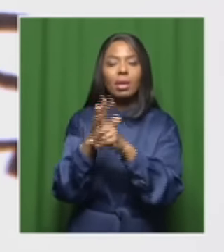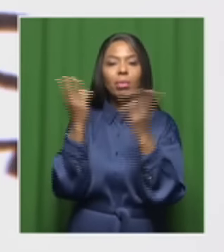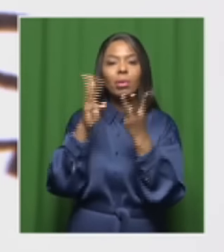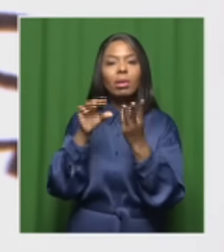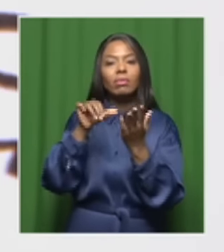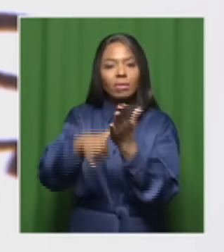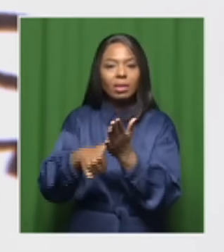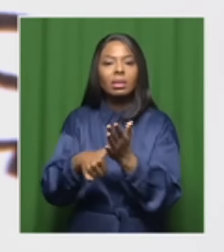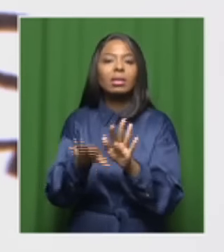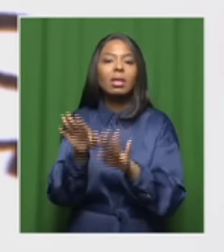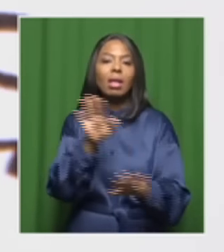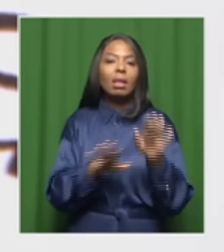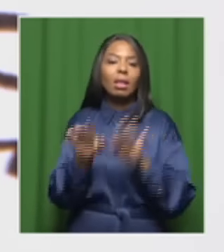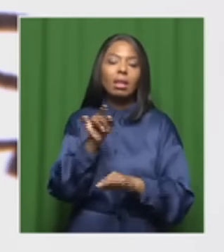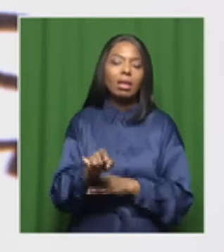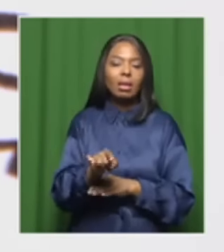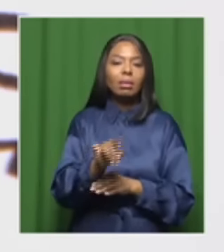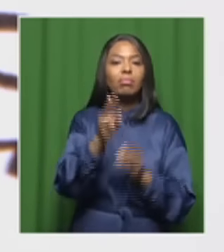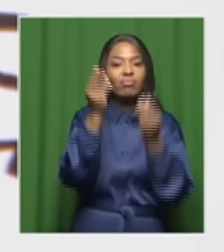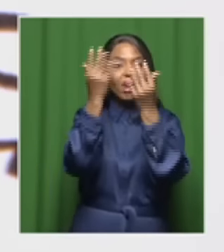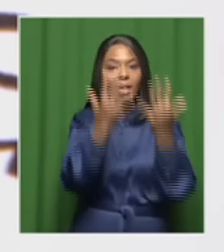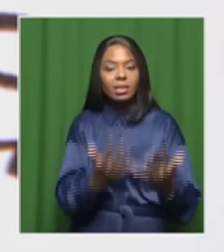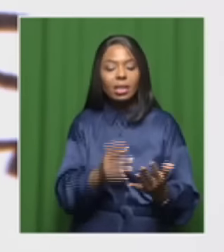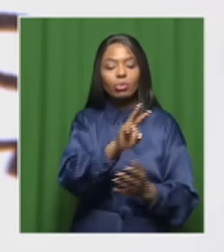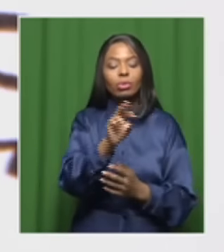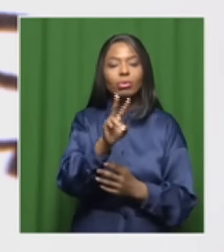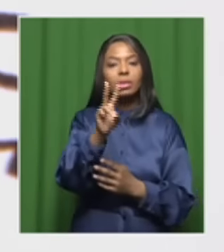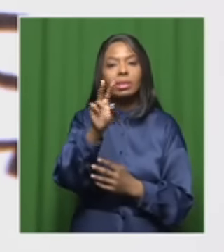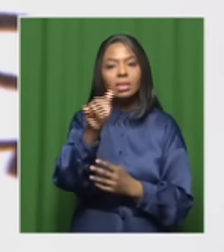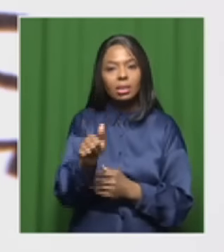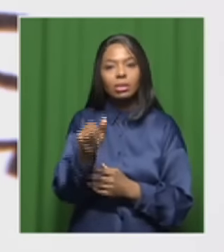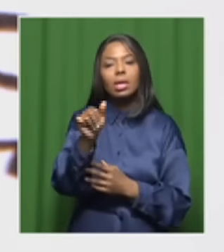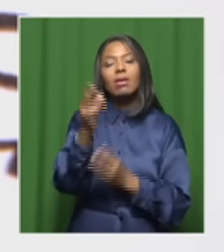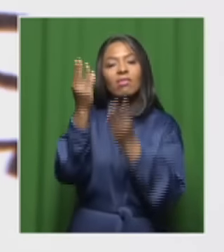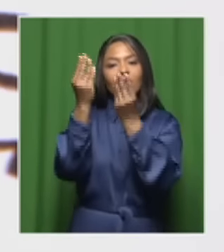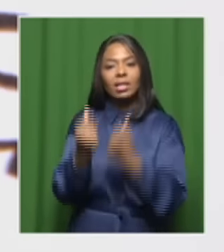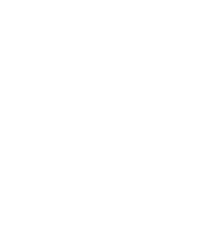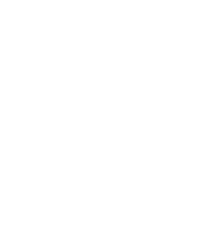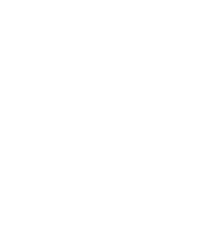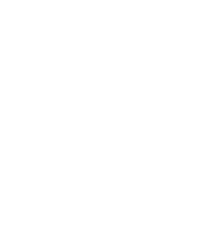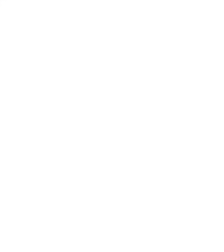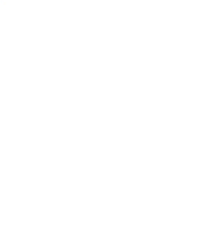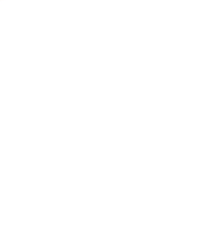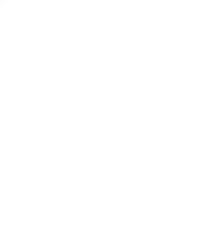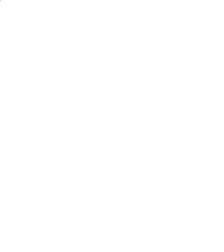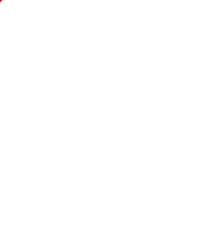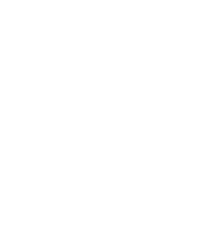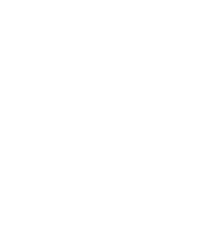allocated for the 2026 financial year by Treasury.